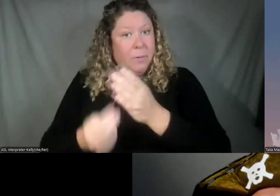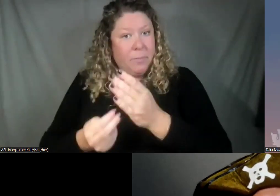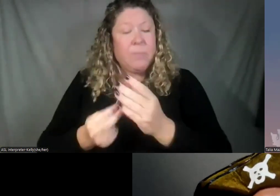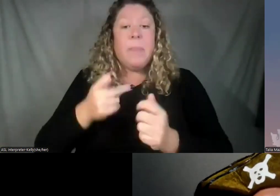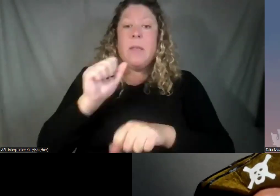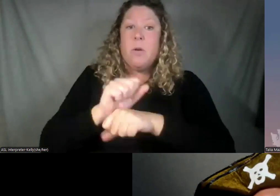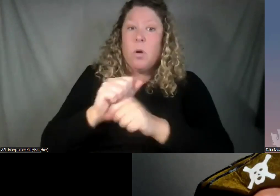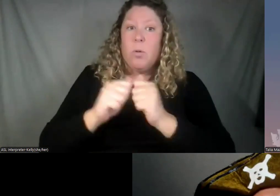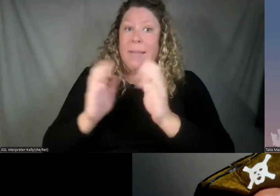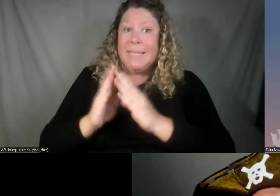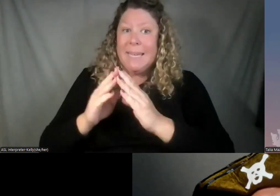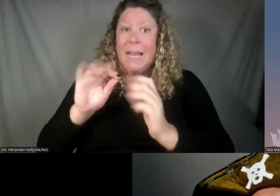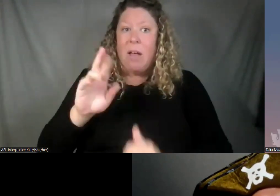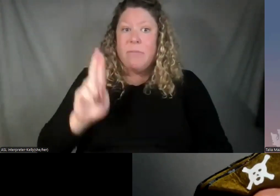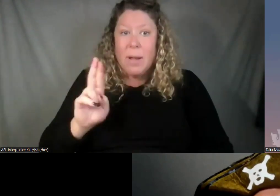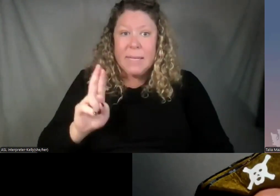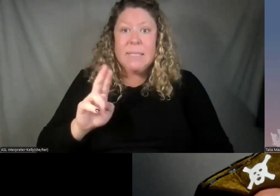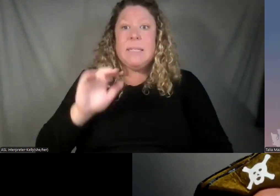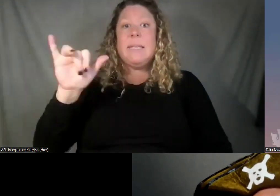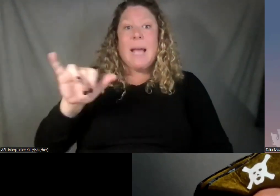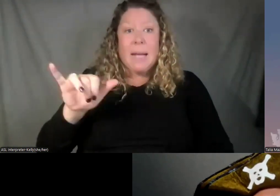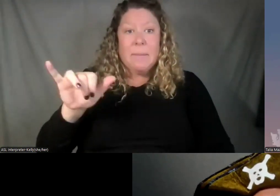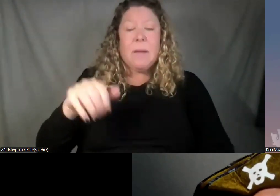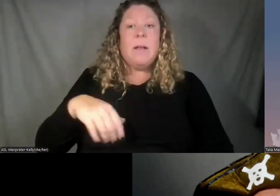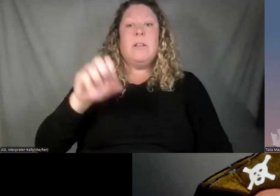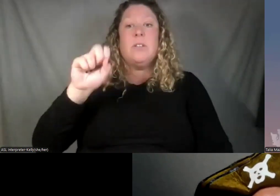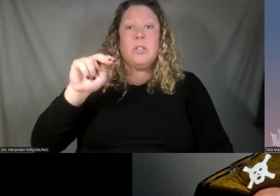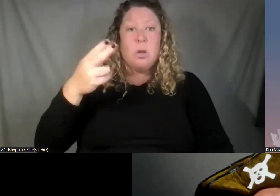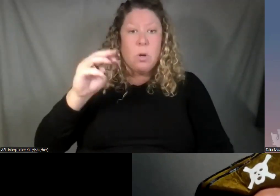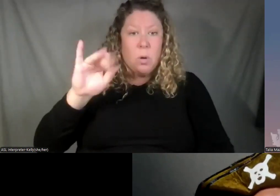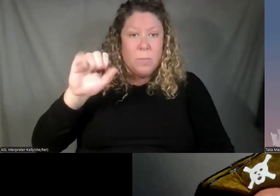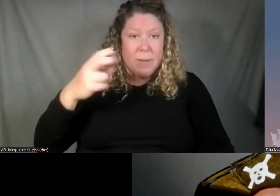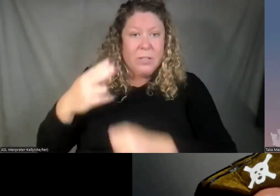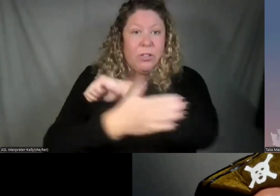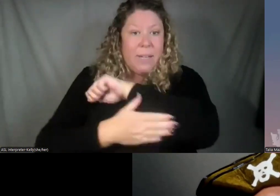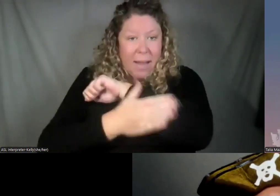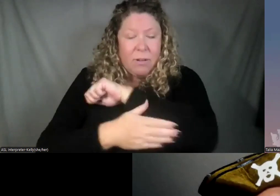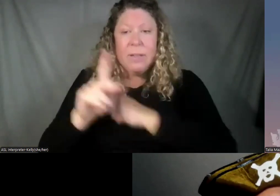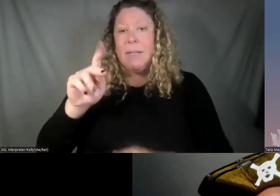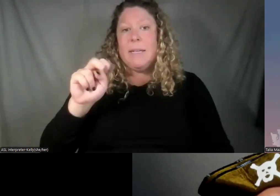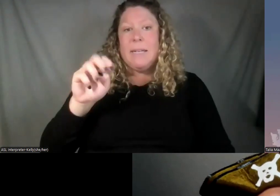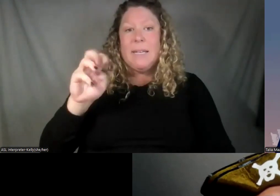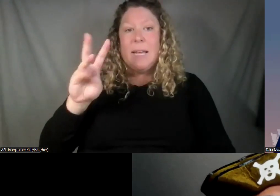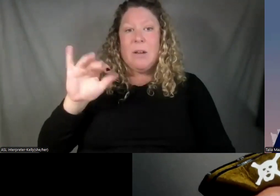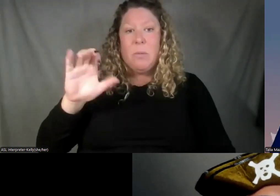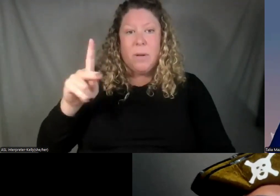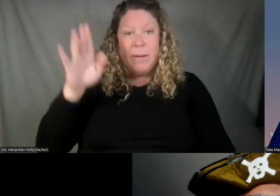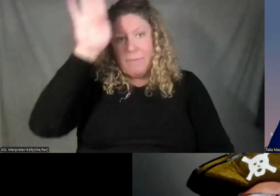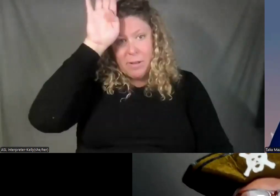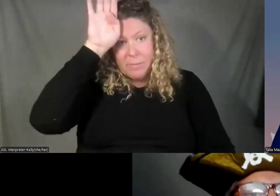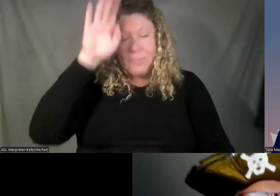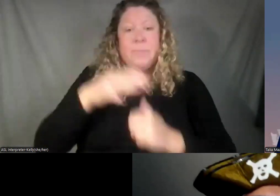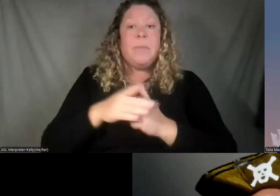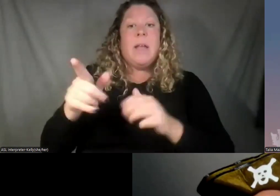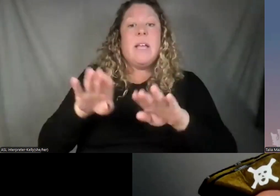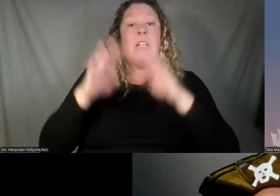cities of Renton, Yakima, Snohomish County, and the Kennewick Fire Department. He is currently authoring an open education